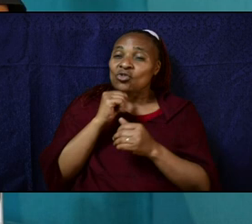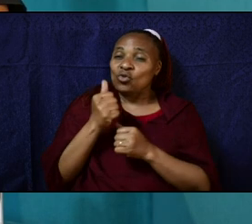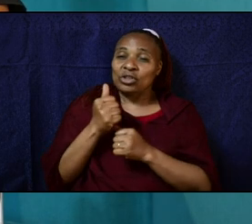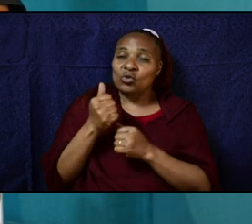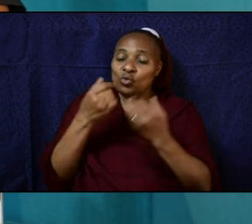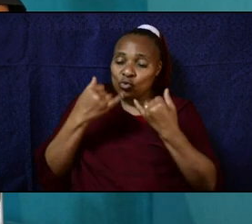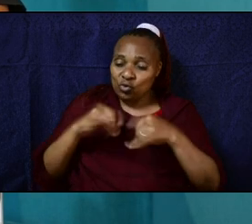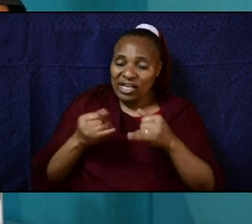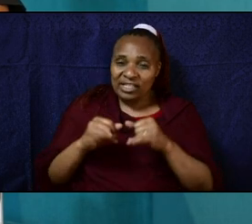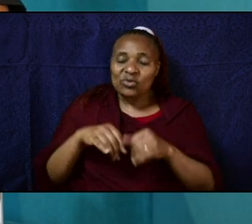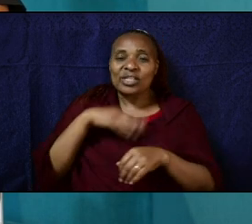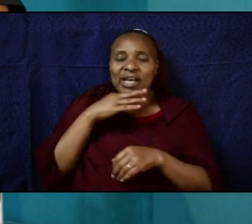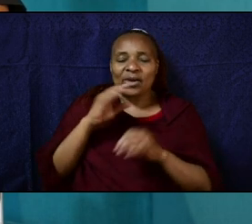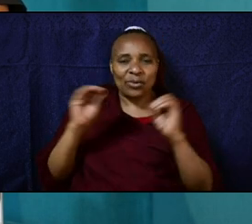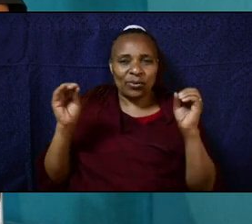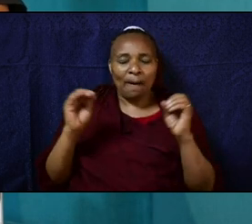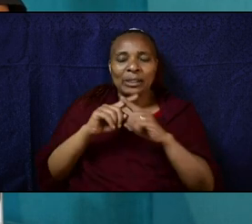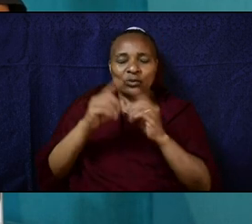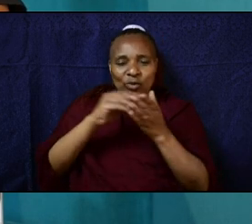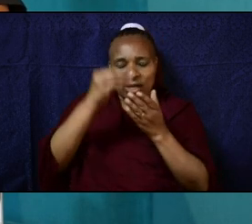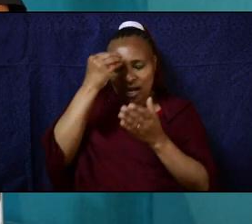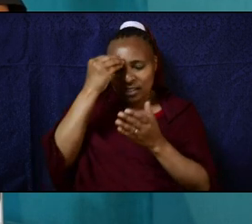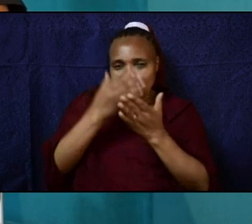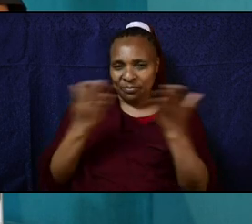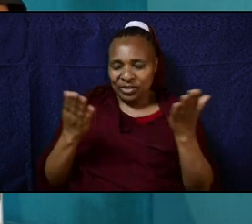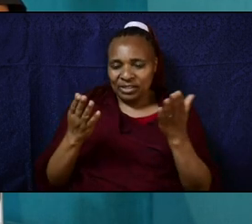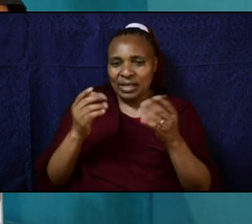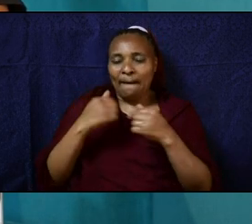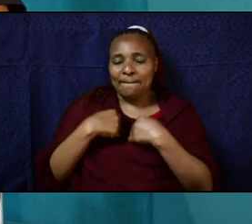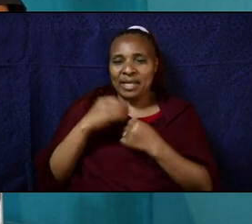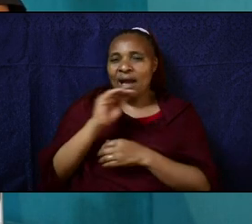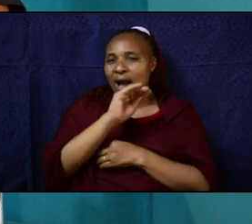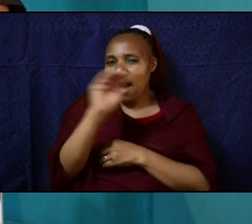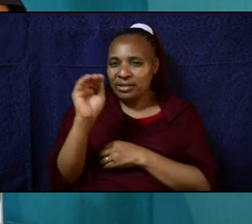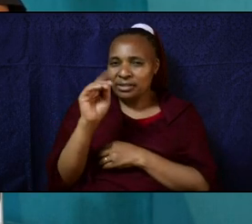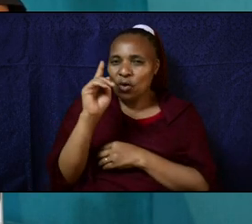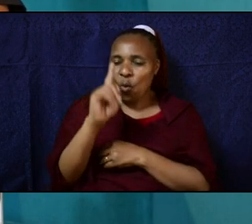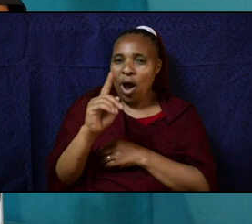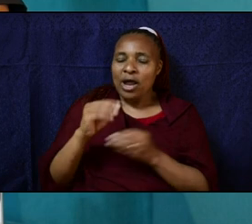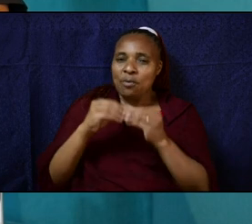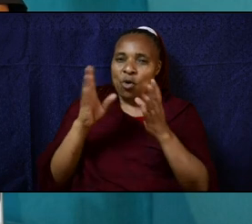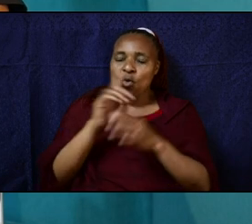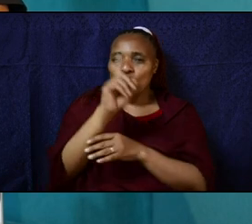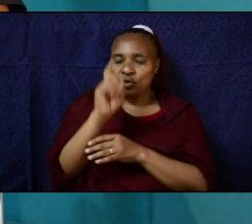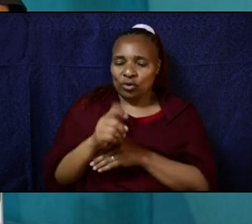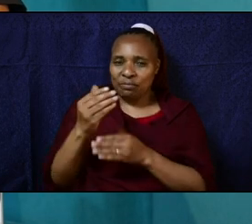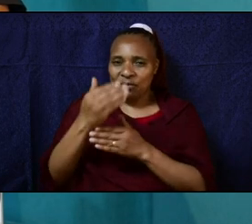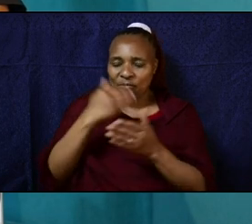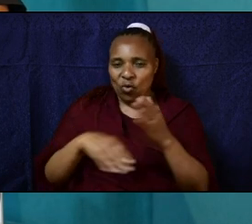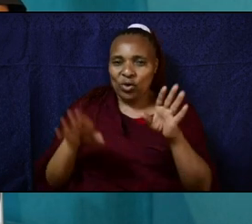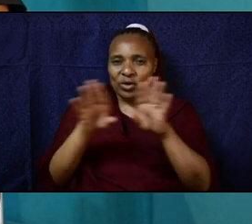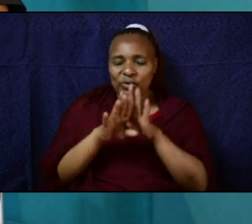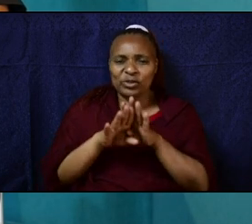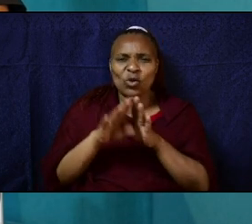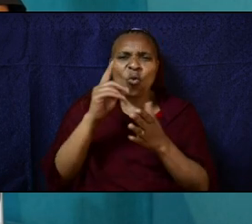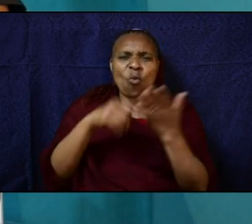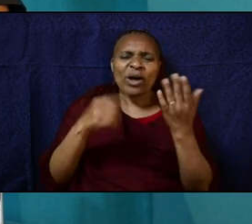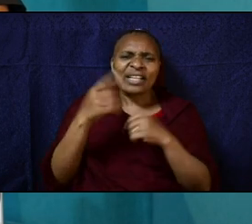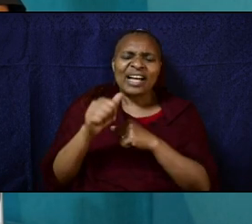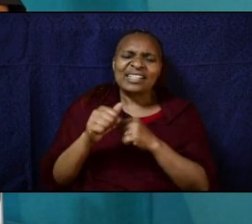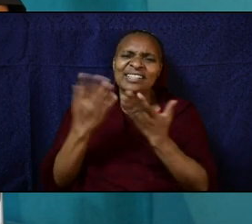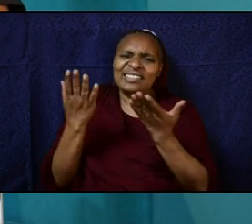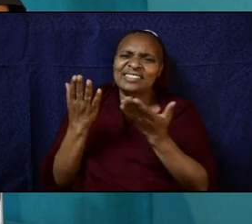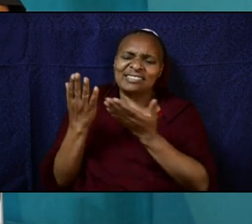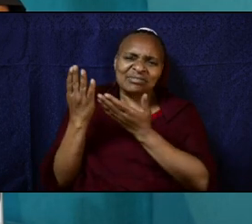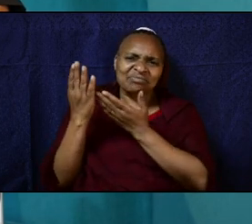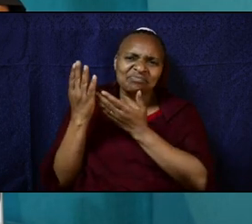out. So that's one thing that we've learned. So I'd like to ask one more question even before we close. What are the aspects of this